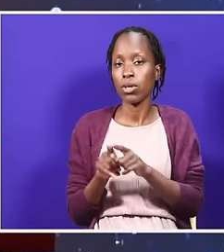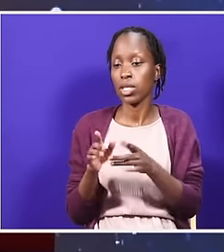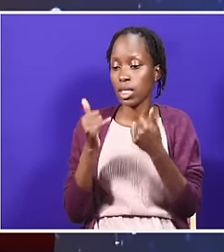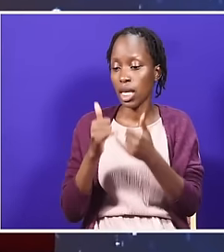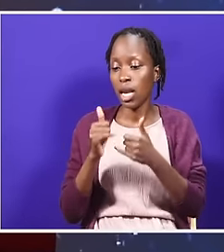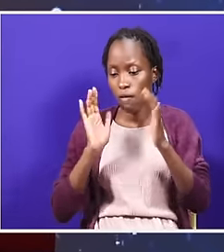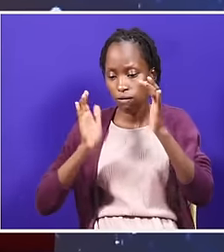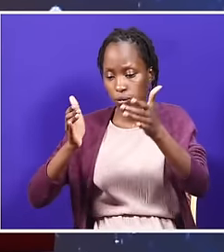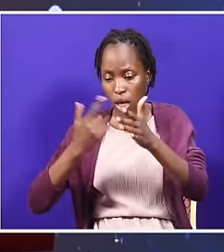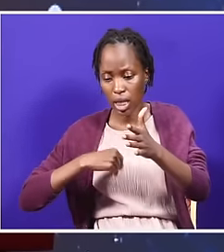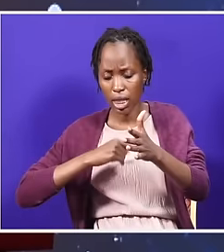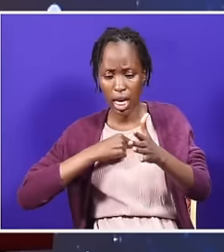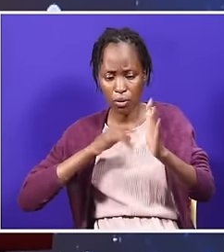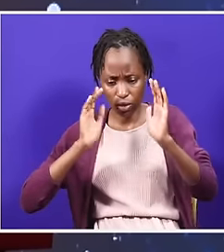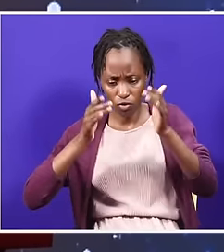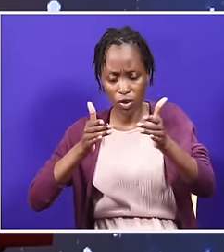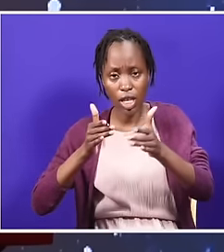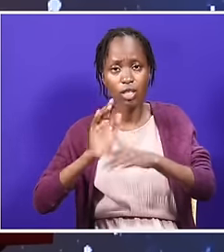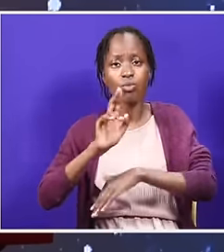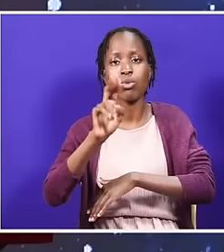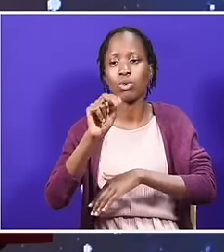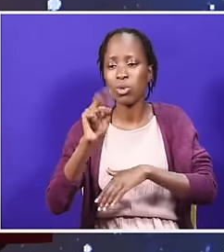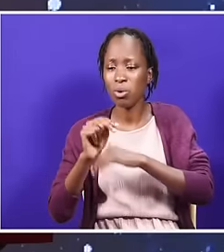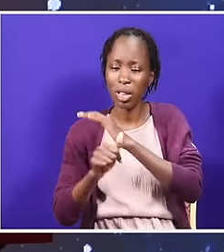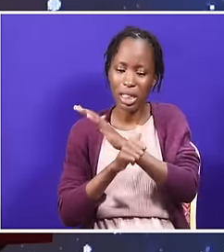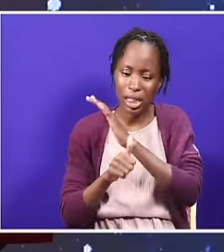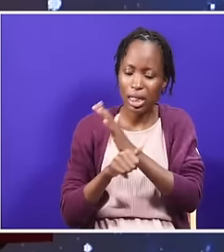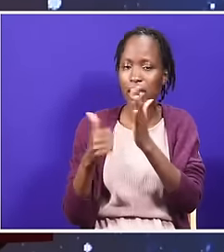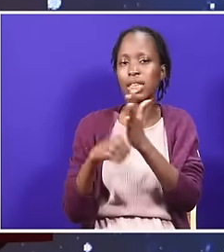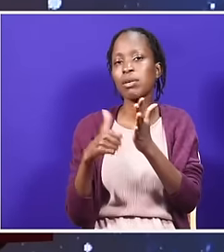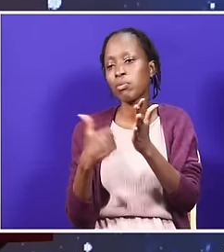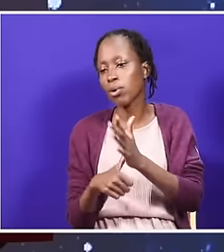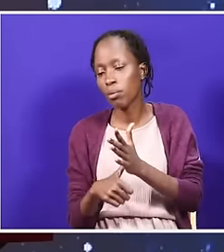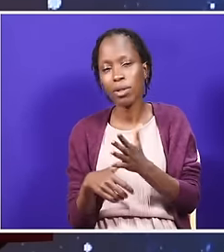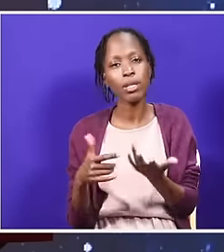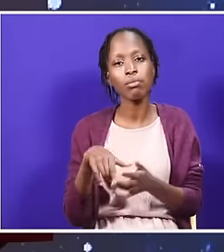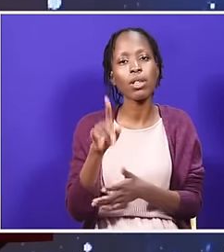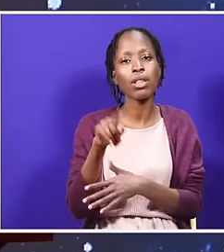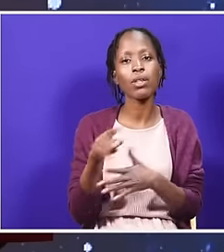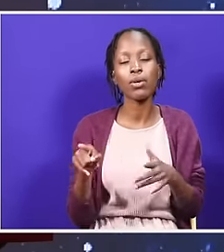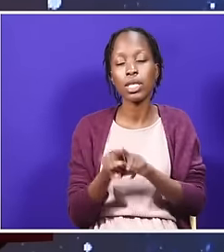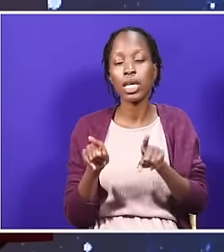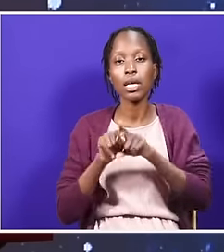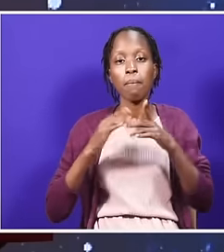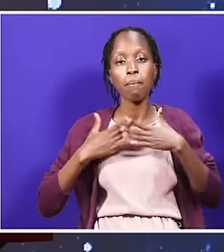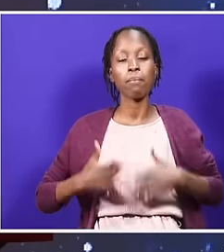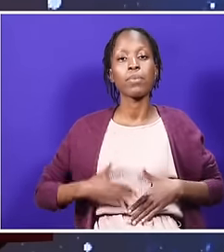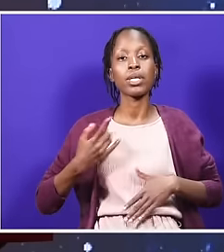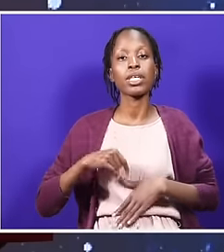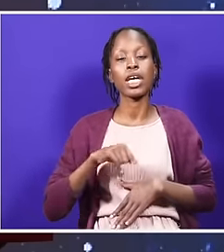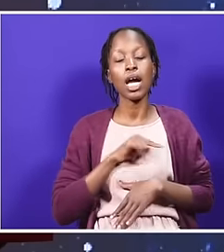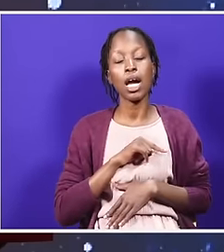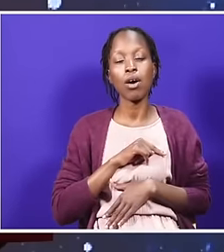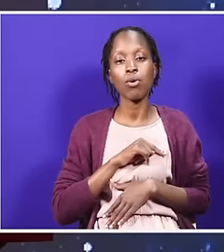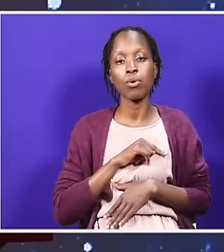focus narrows. All we see is the no, the threat, the broken, the delayed promise. And our bodies react.